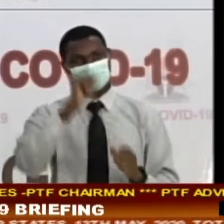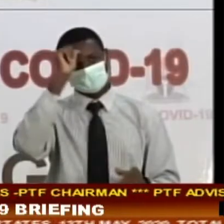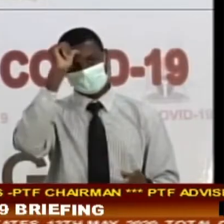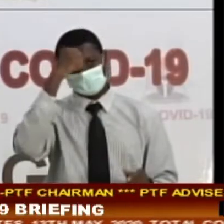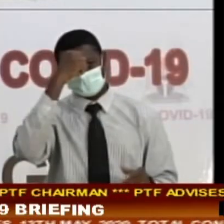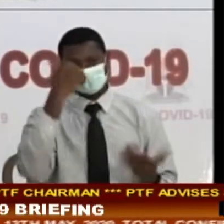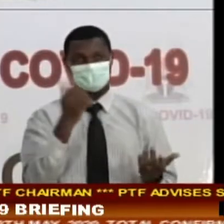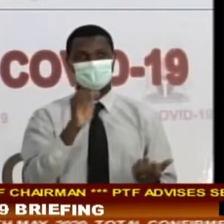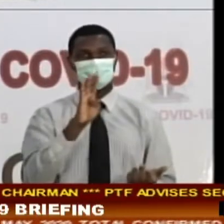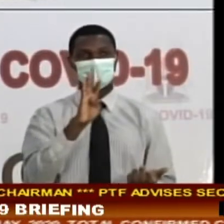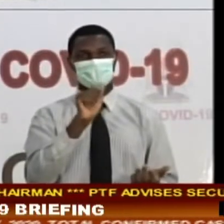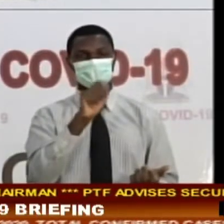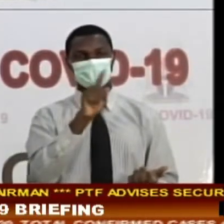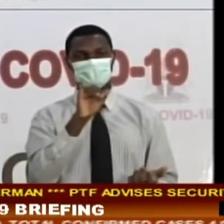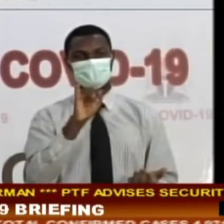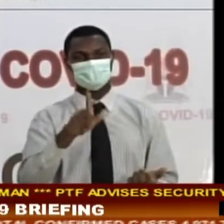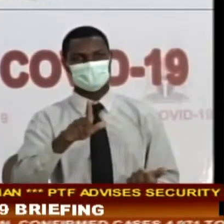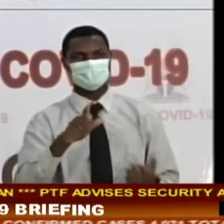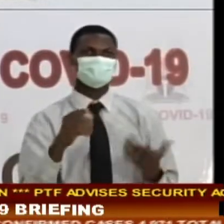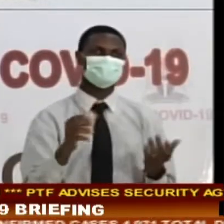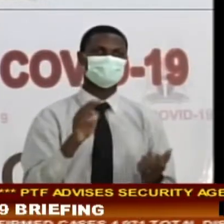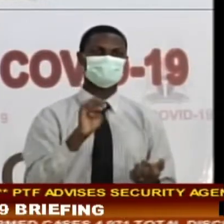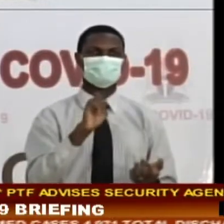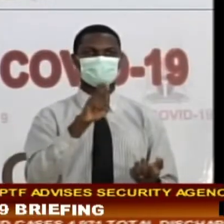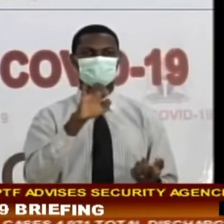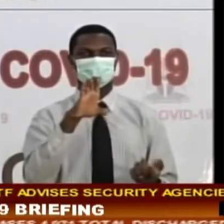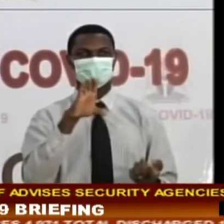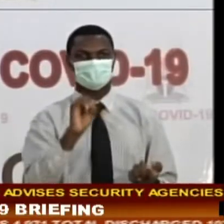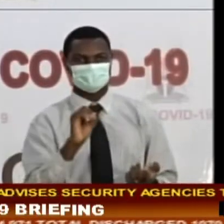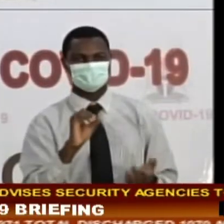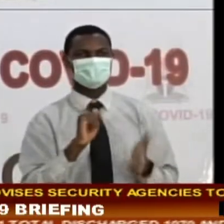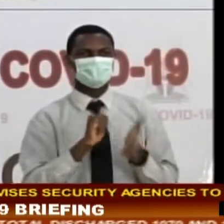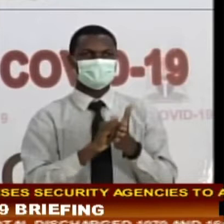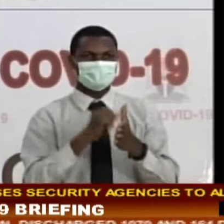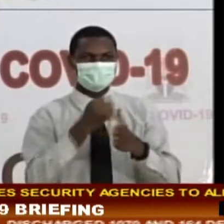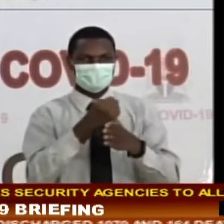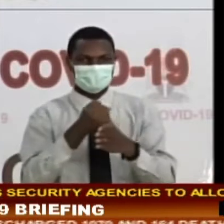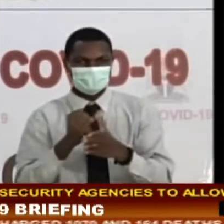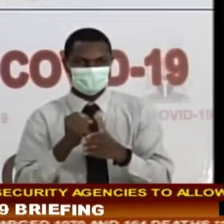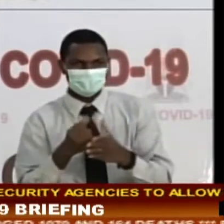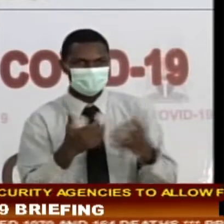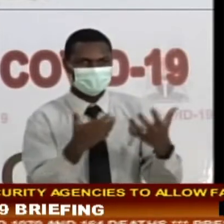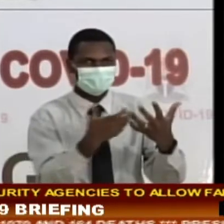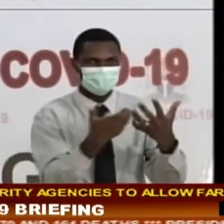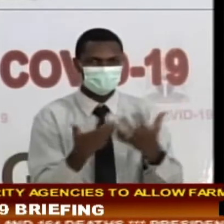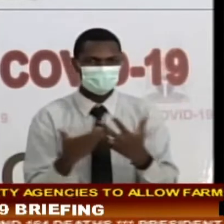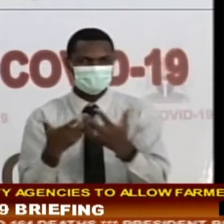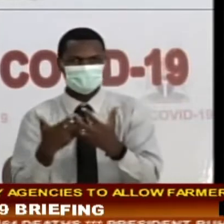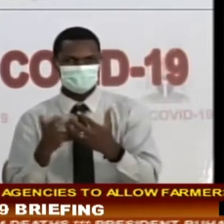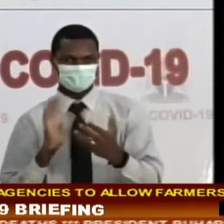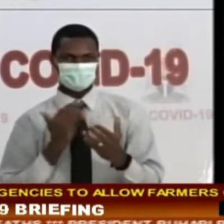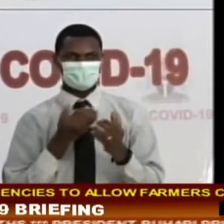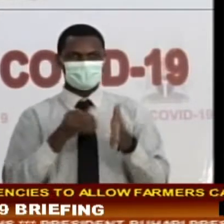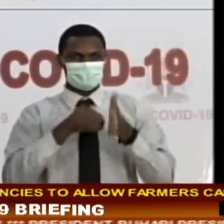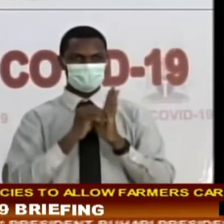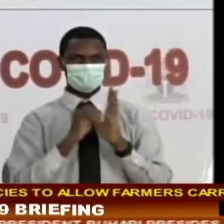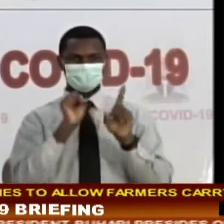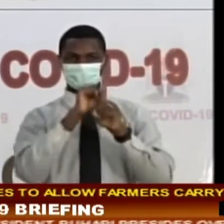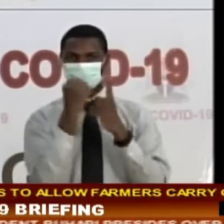like Brazil at Mexico that share a similar demographic to us and face similar